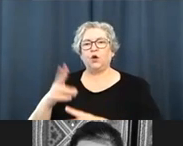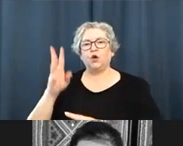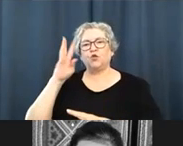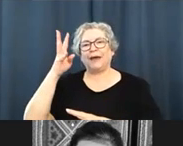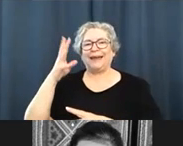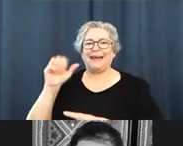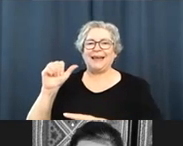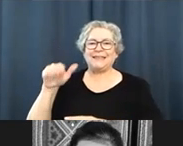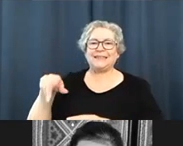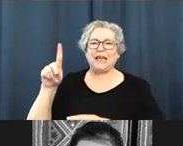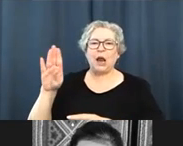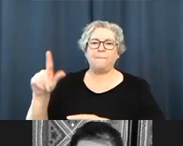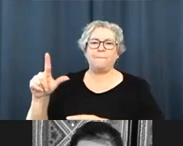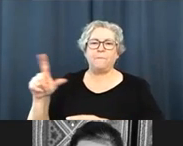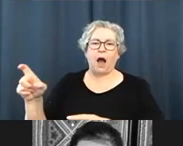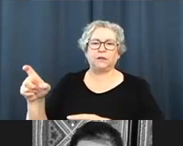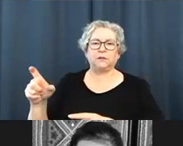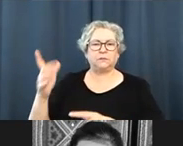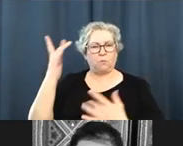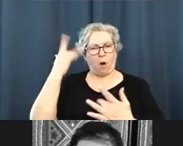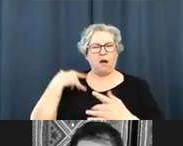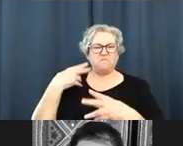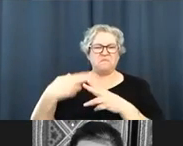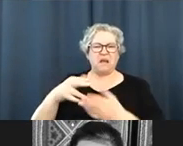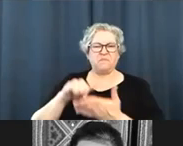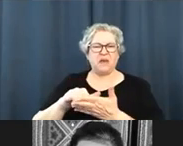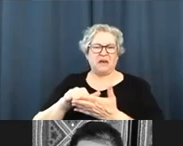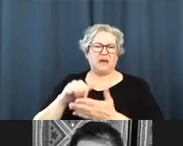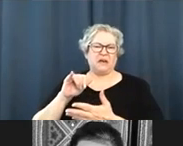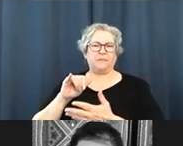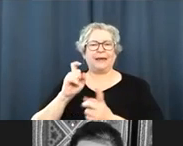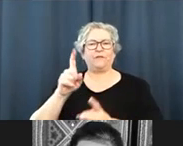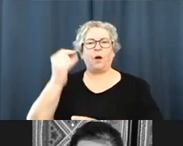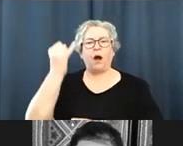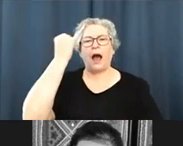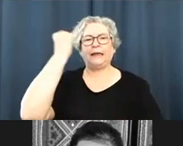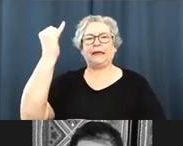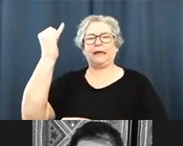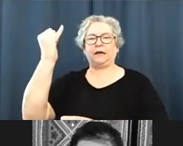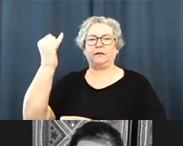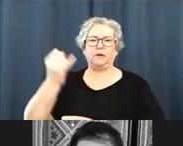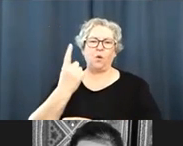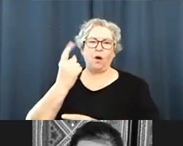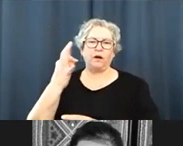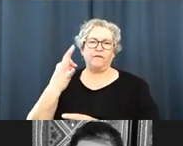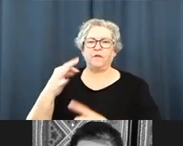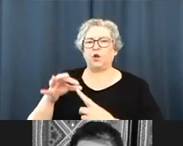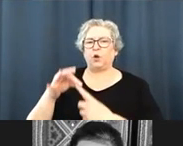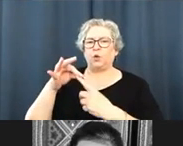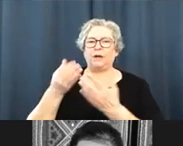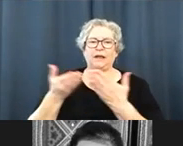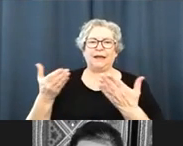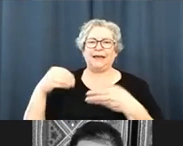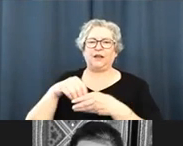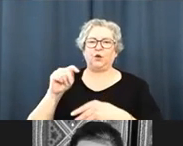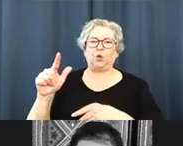sandbox, and I'll kind of explain why that is, but it'll give you an idea of one of the really unique things that's in the toolkit